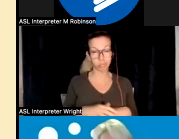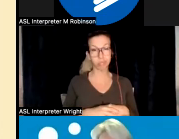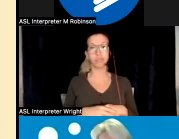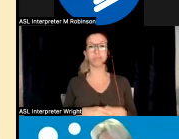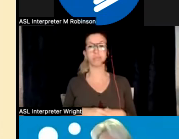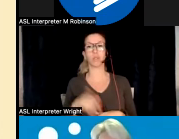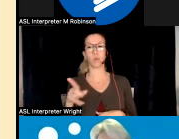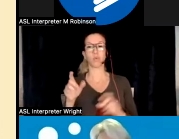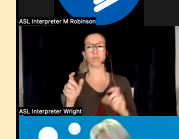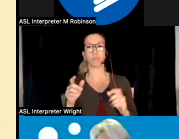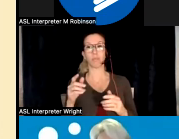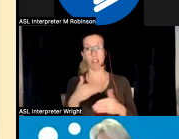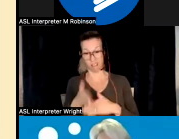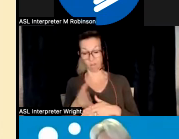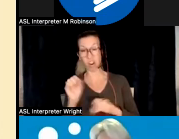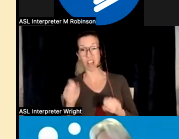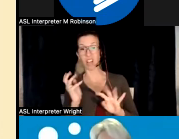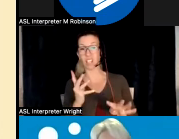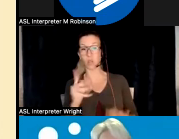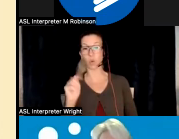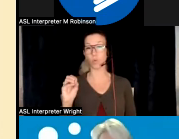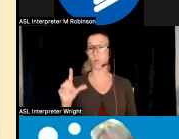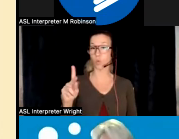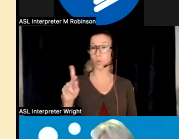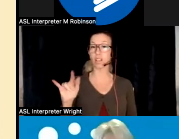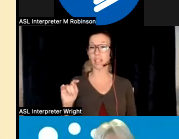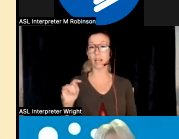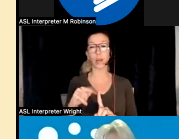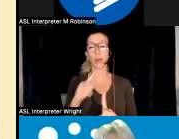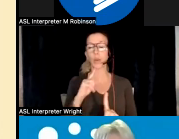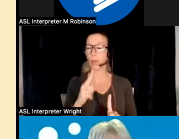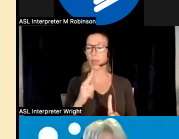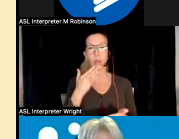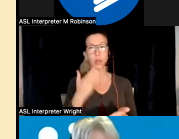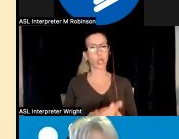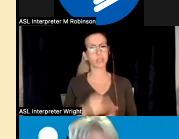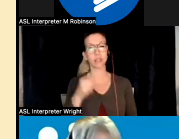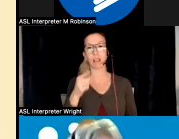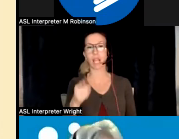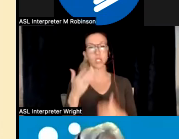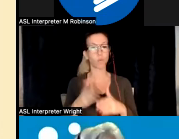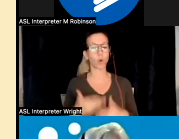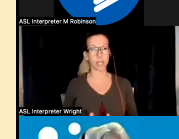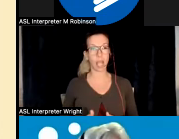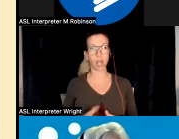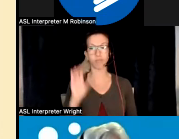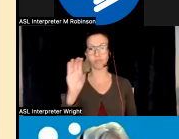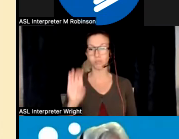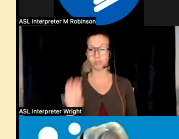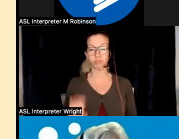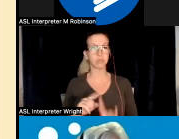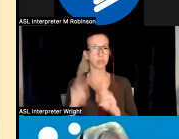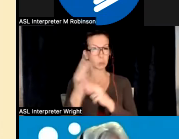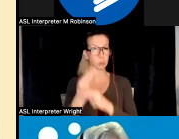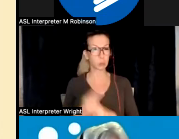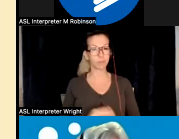be able to download the toolkit, which is very, very good. It's broken down into elements that you can utilize. So